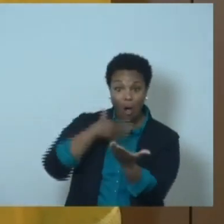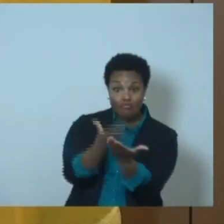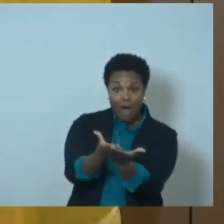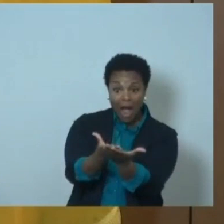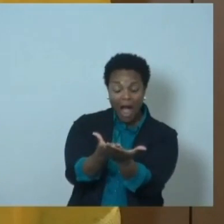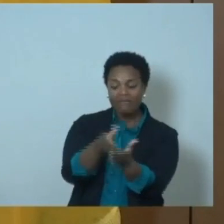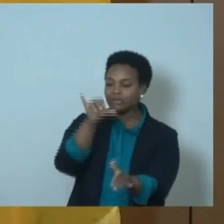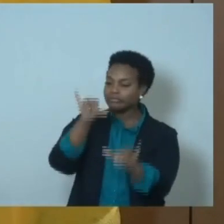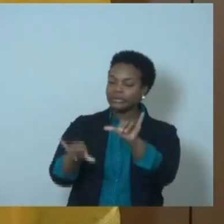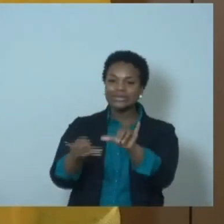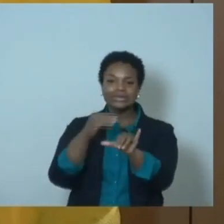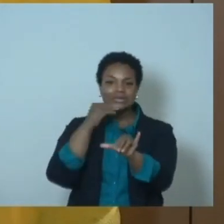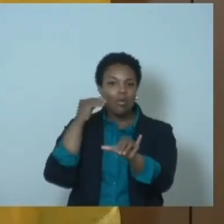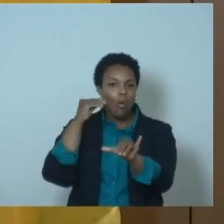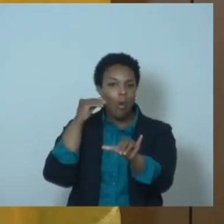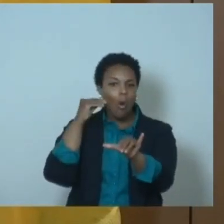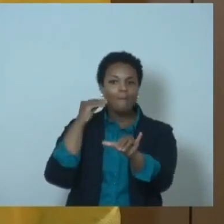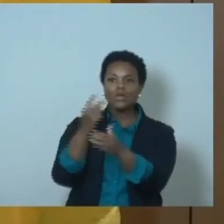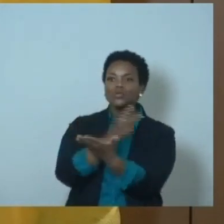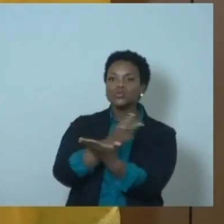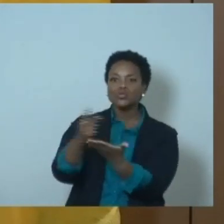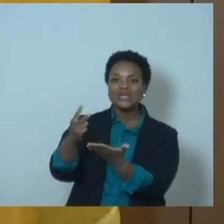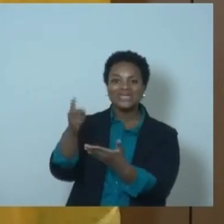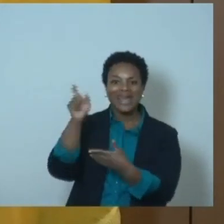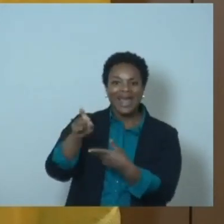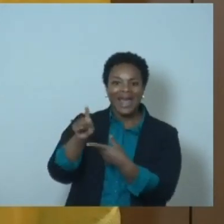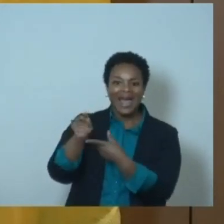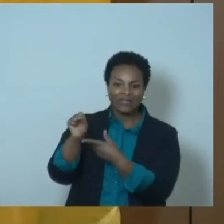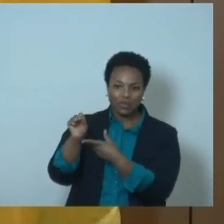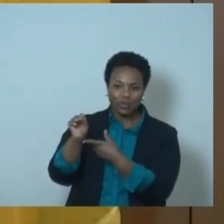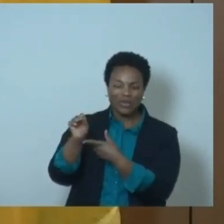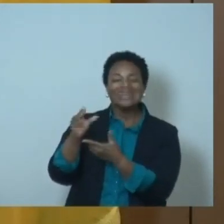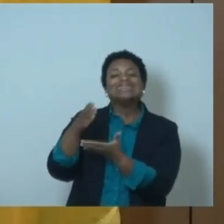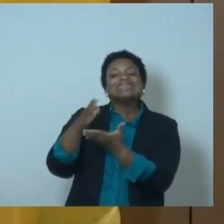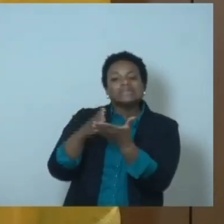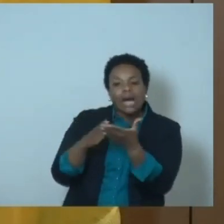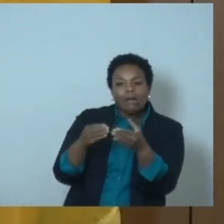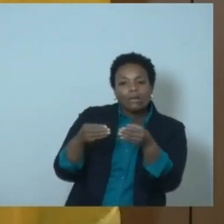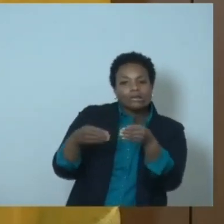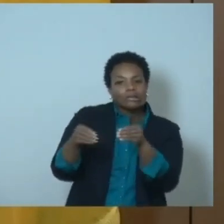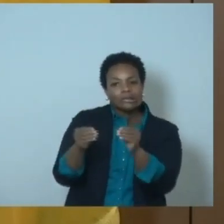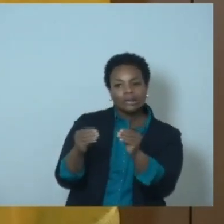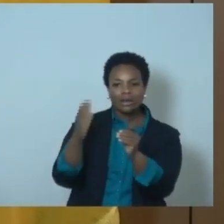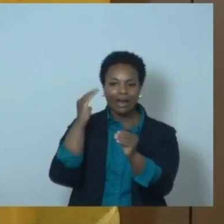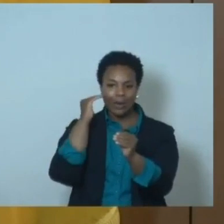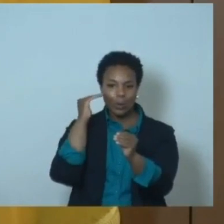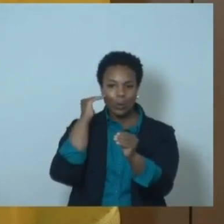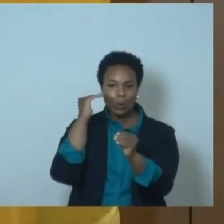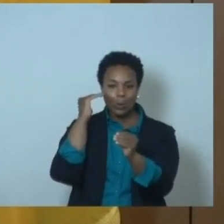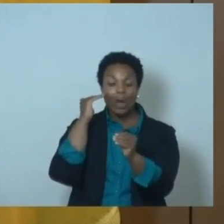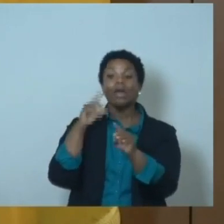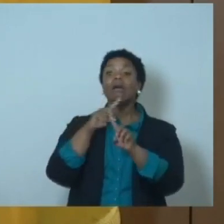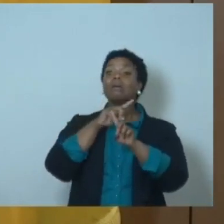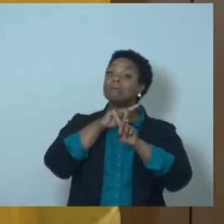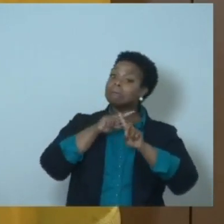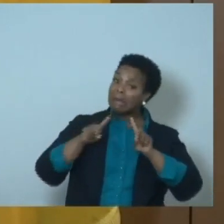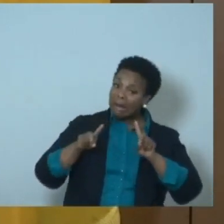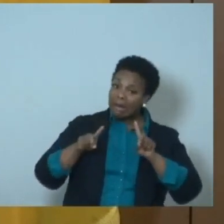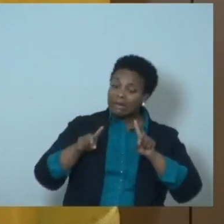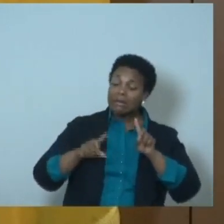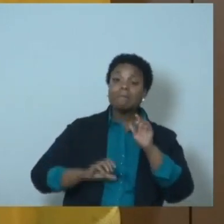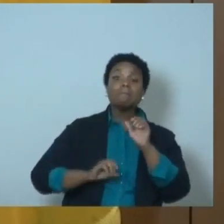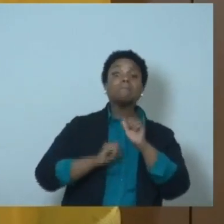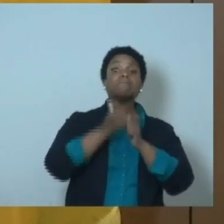because we ask people to lift it. So I think by and large, businesses, communities that focus on